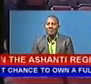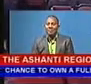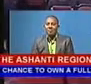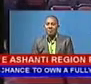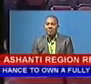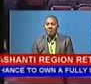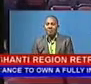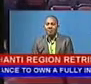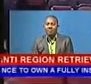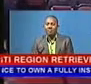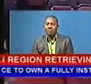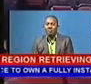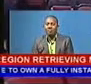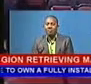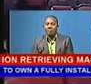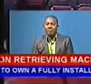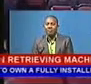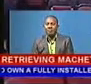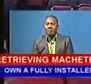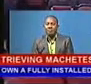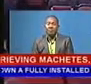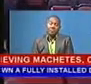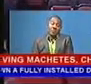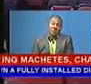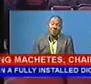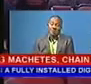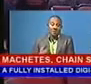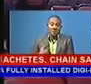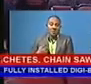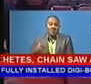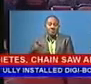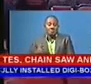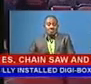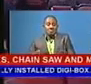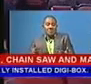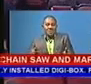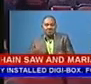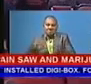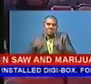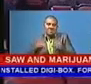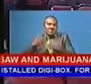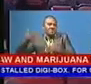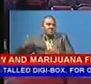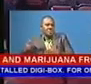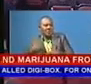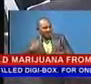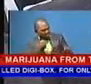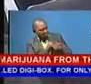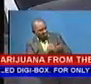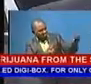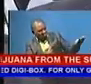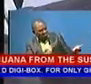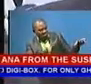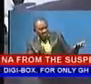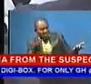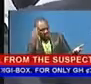Lord, I will not take further time to repeat what has already been said. I will support fully the objection that has been